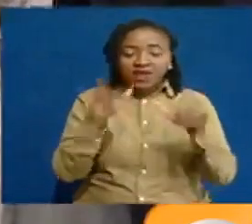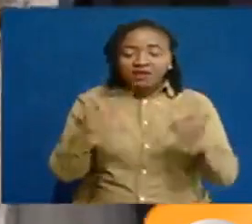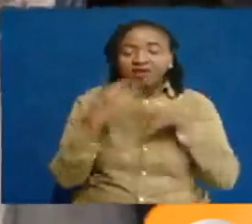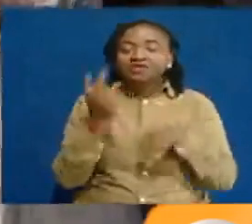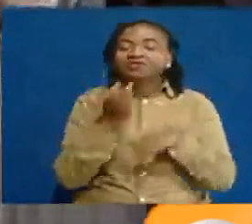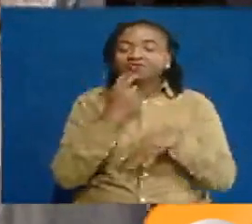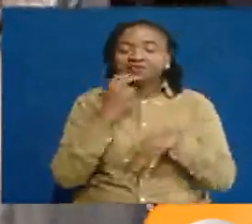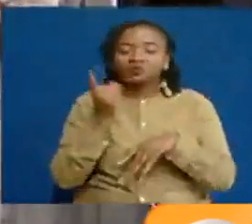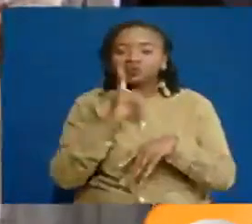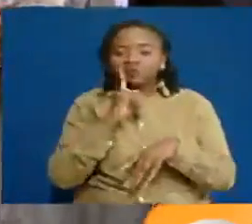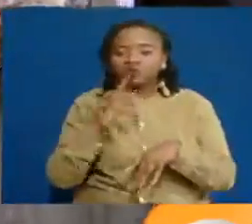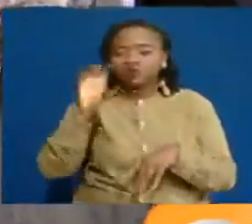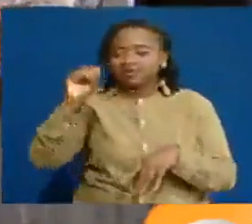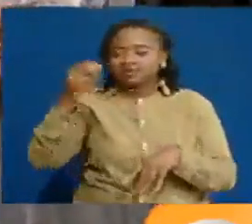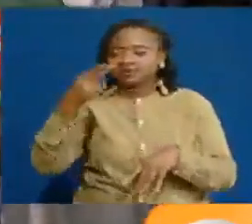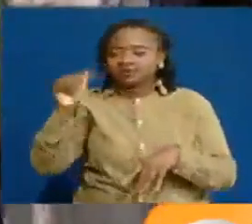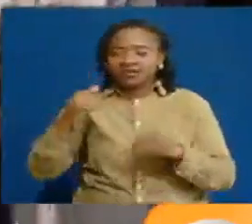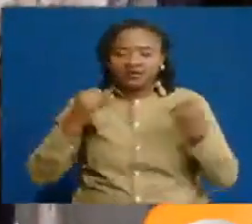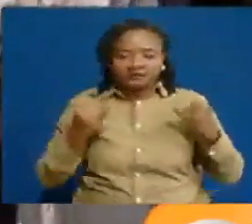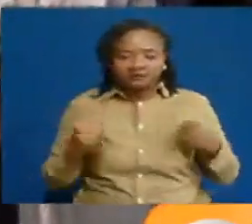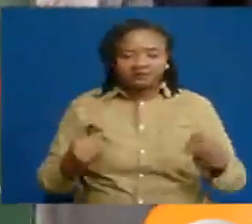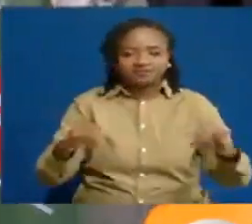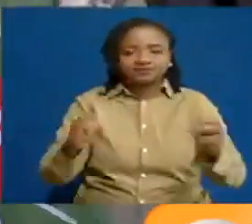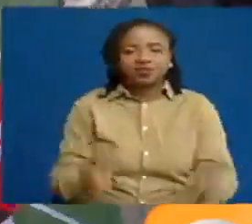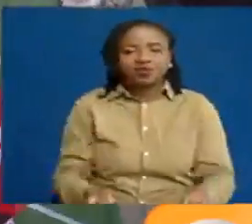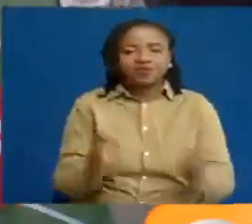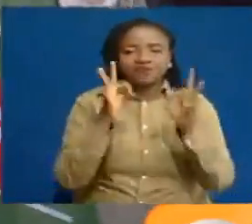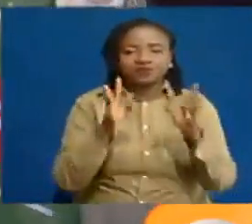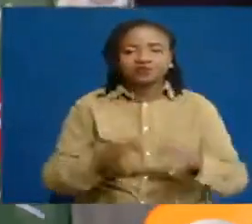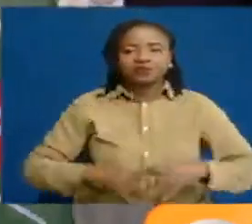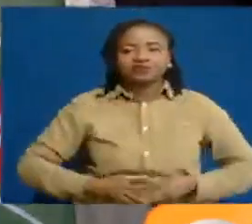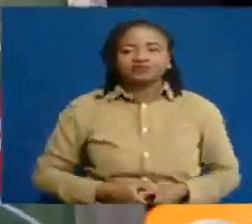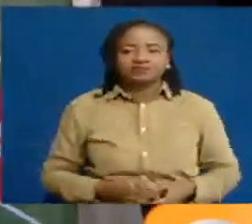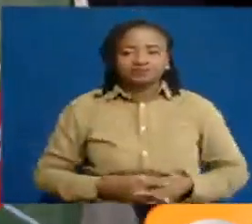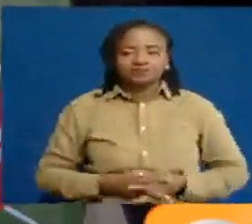Tuesday. Brenda Wanga, Citizen TV.